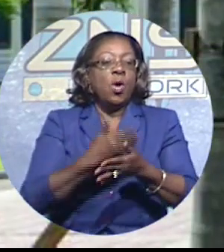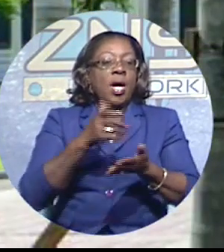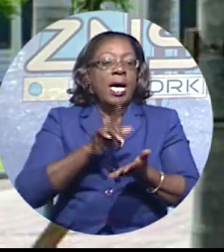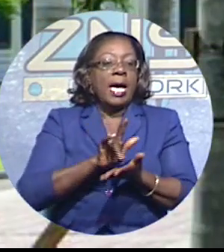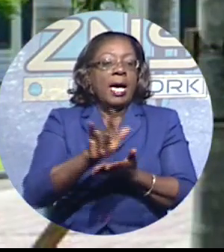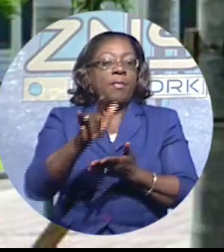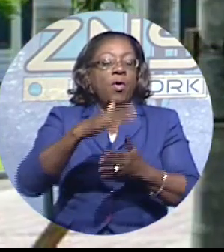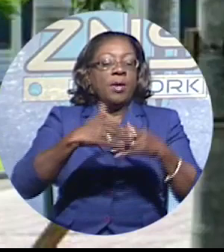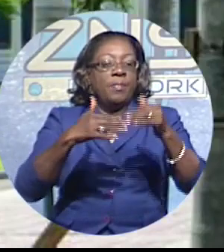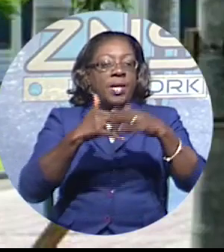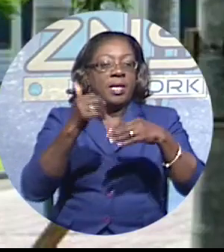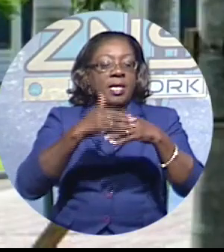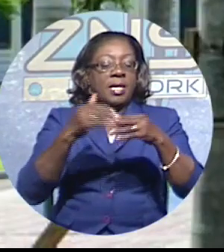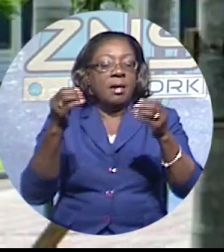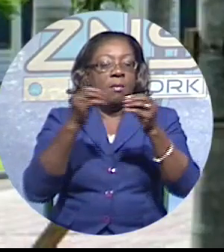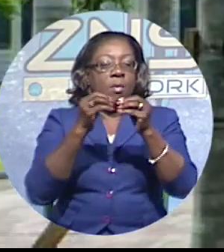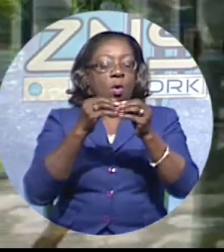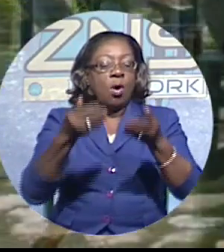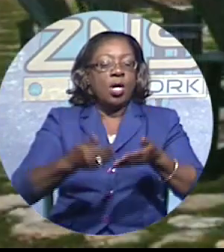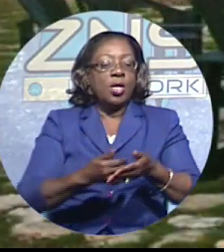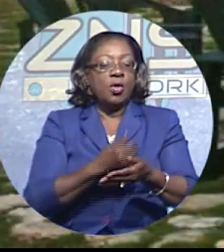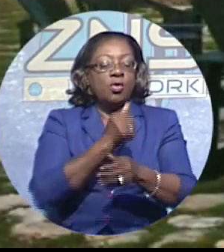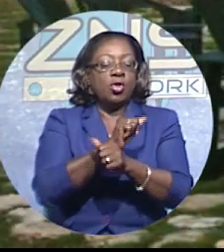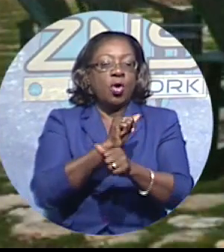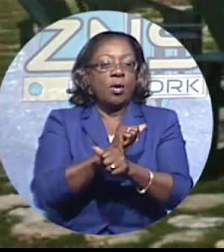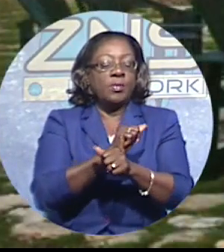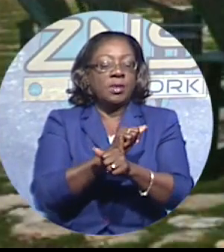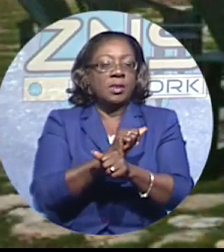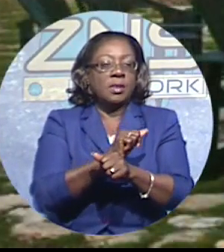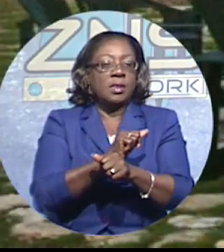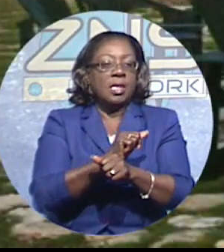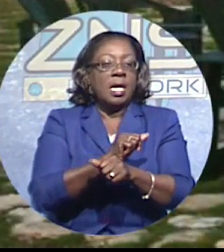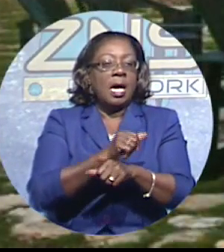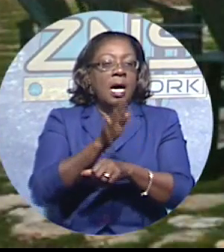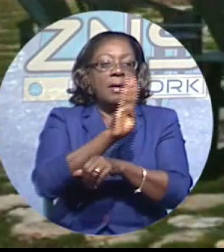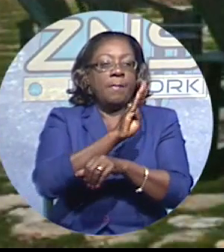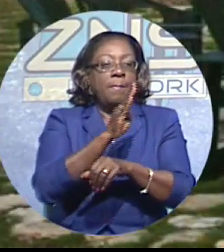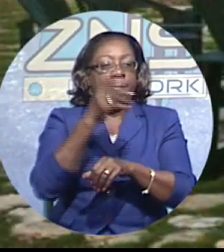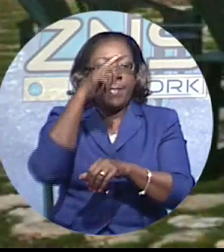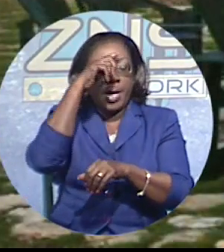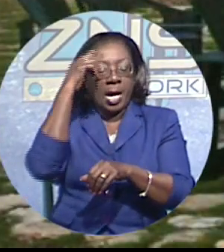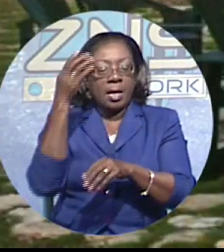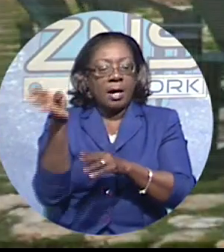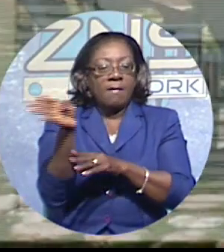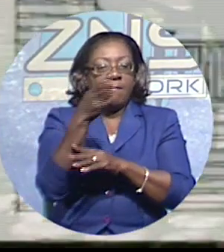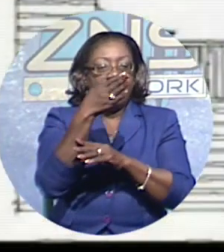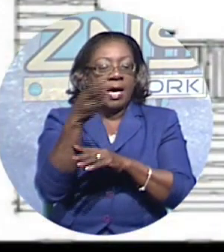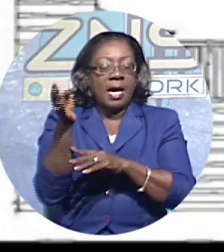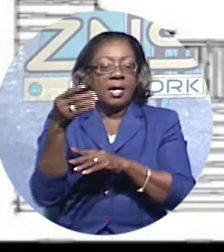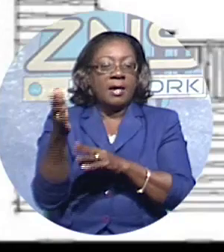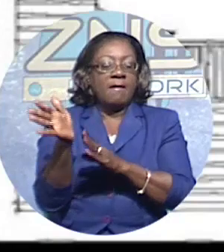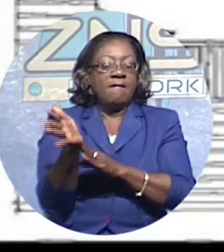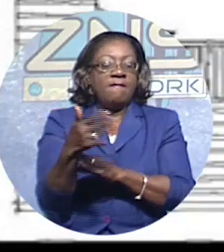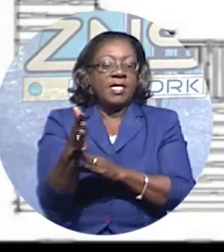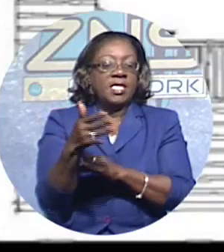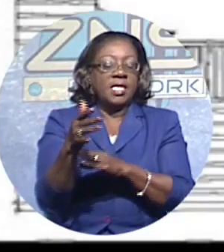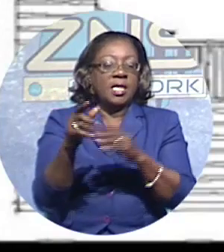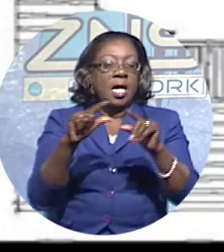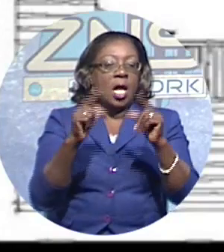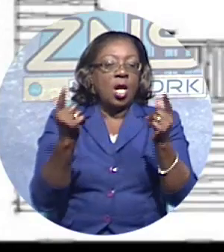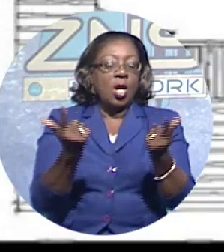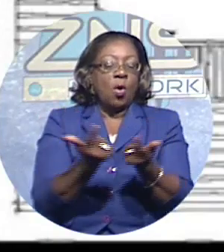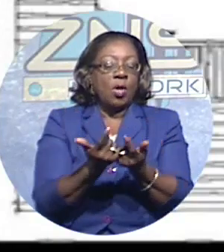Airport, more new jobs, says Prime Minister Christie. At Blackfly Fishing Lodge and the Sandpiper Inn, an